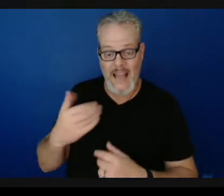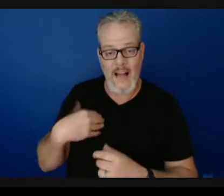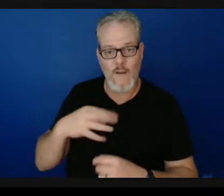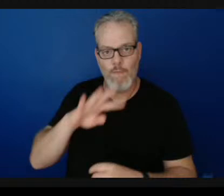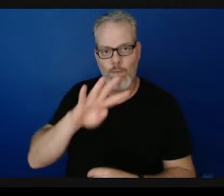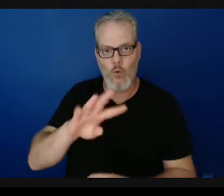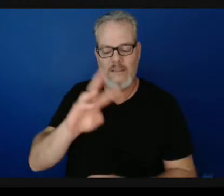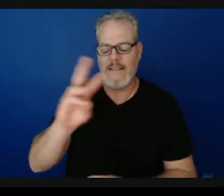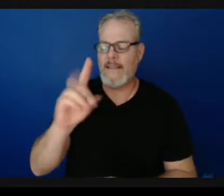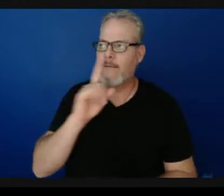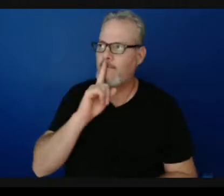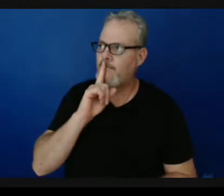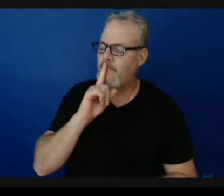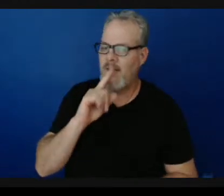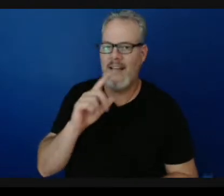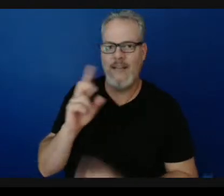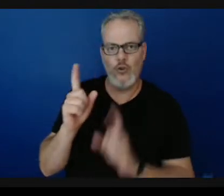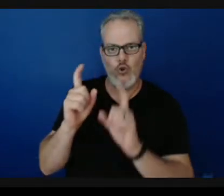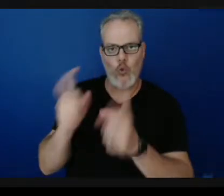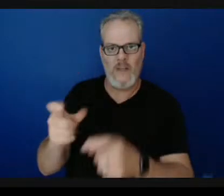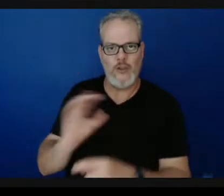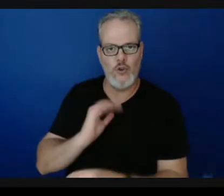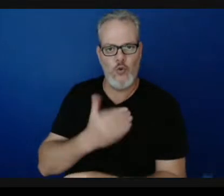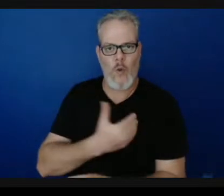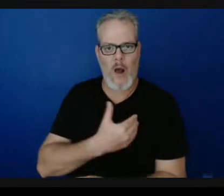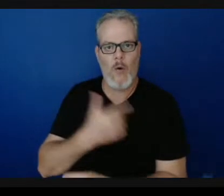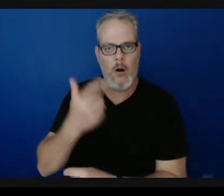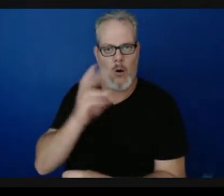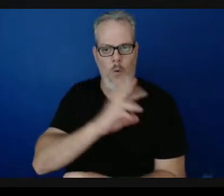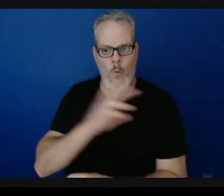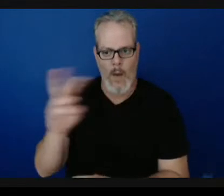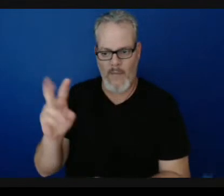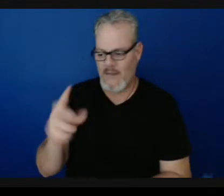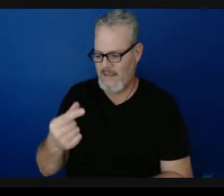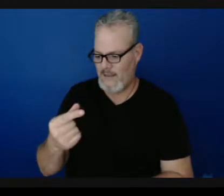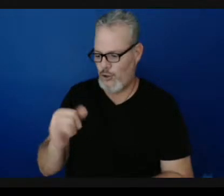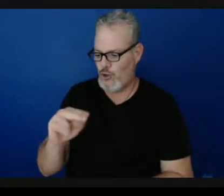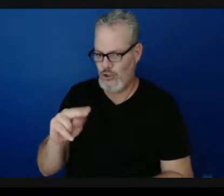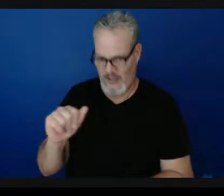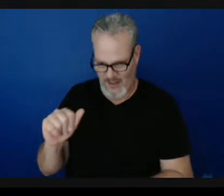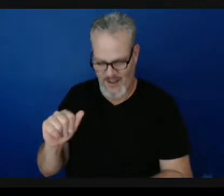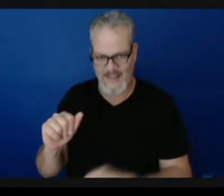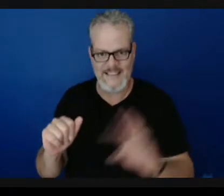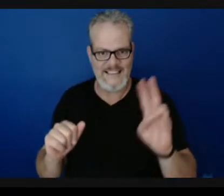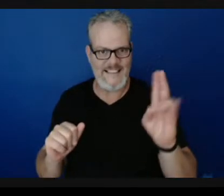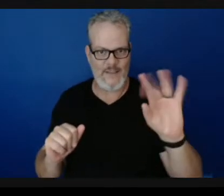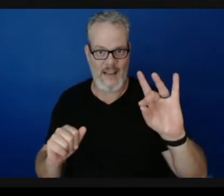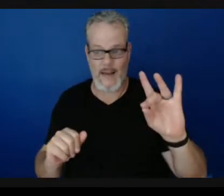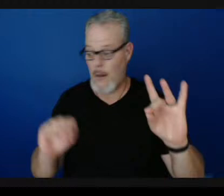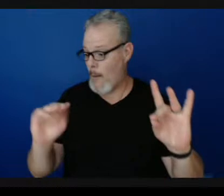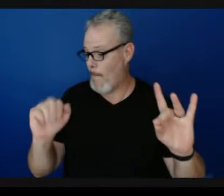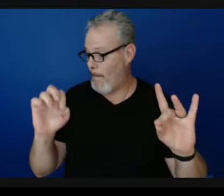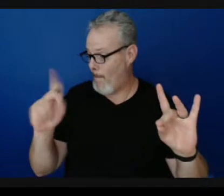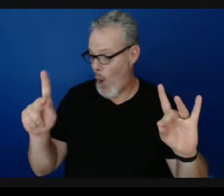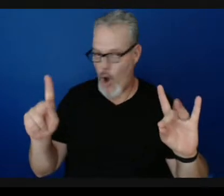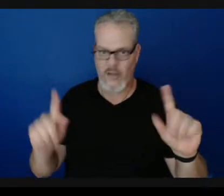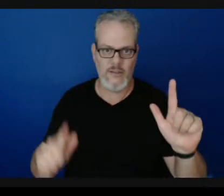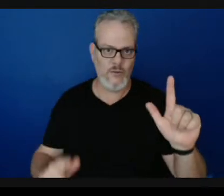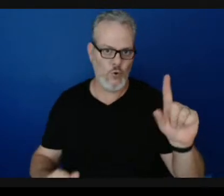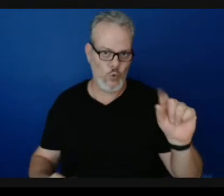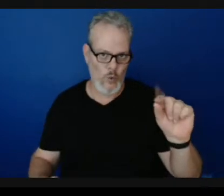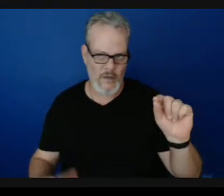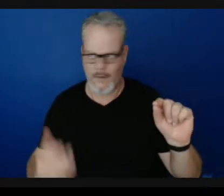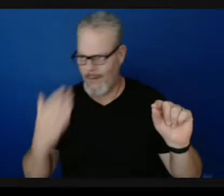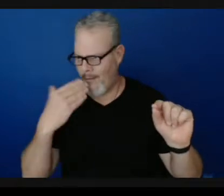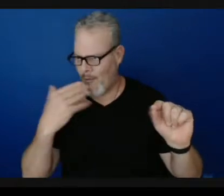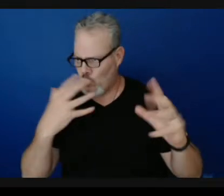not super chat, I'm sorry, donation to our website. Gina with a 78. Mark, he just dropped a $20 super chat. Thank you very